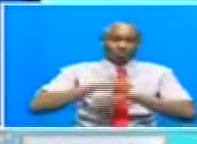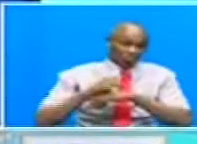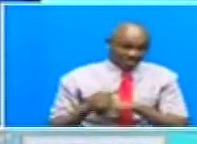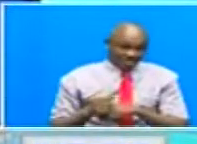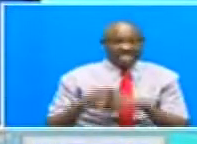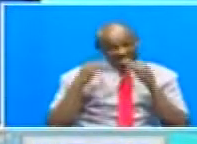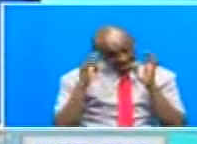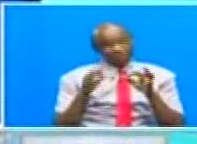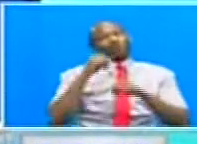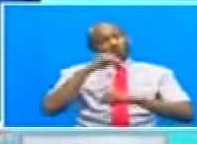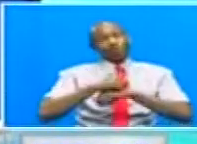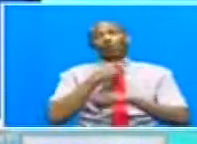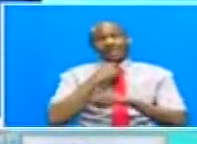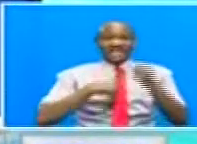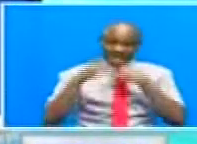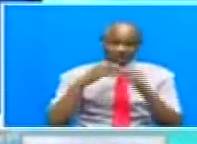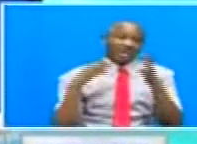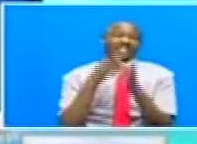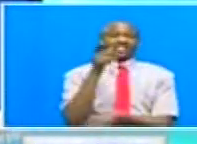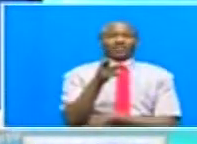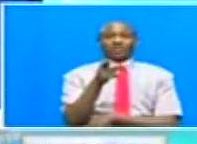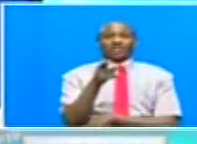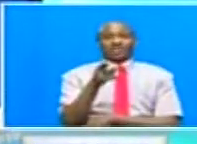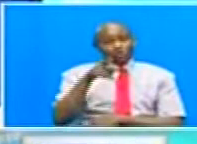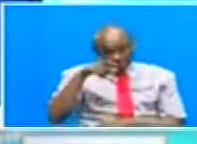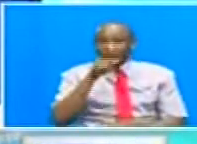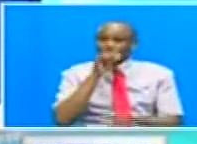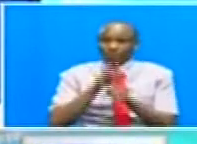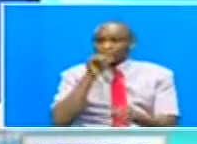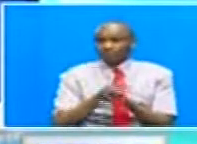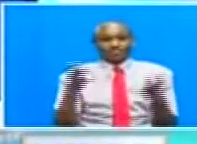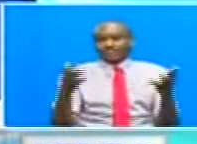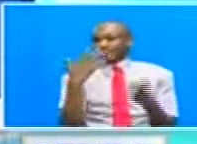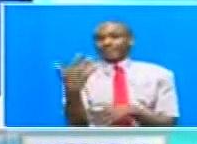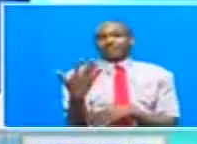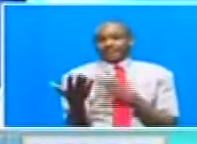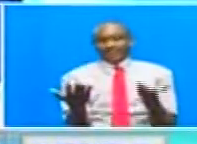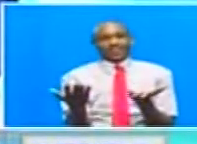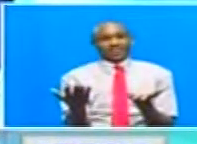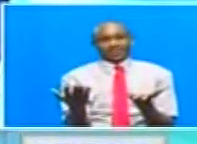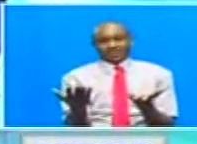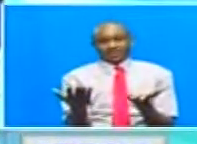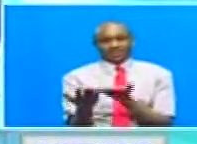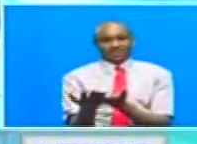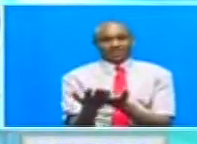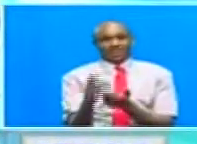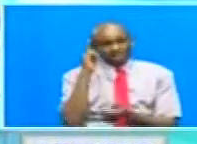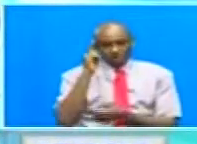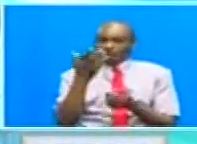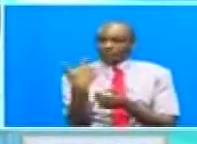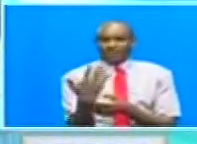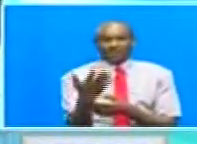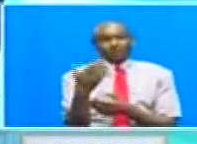would, the school would want to take action and say, but this is what was promised, there was nothing so legally binding. There was nothing